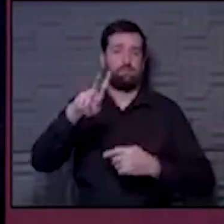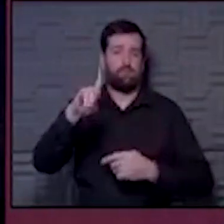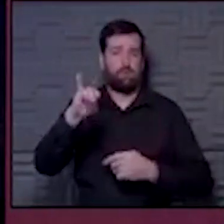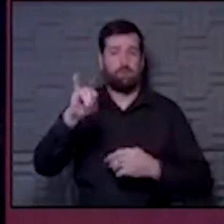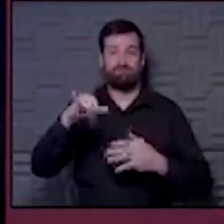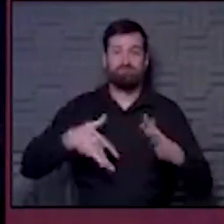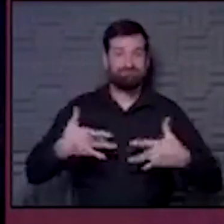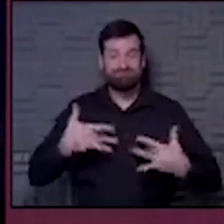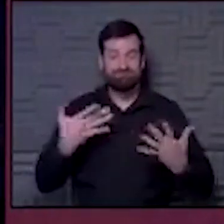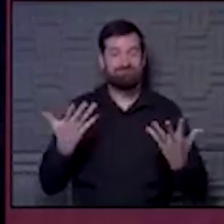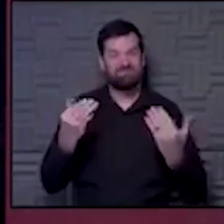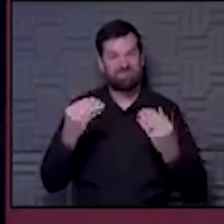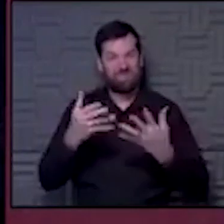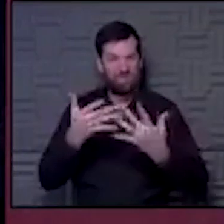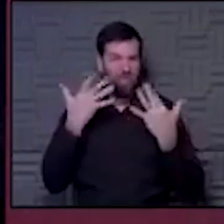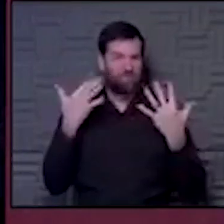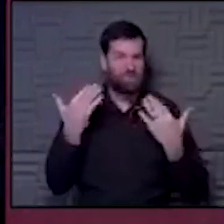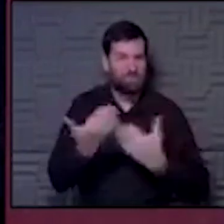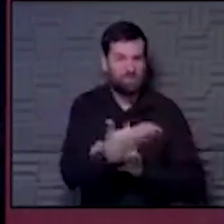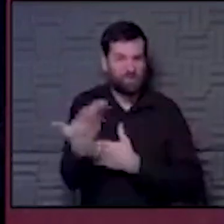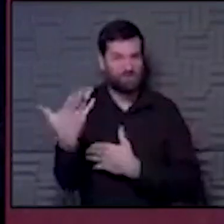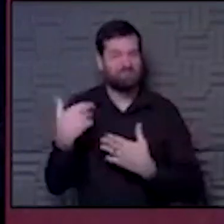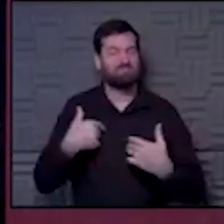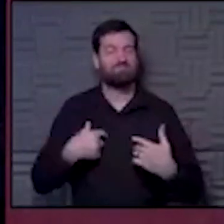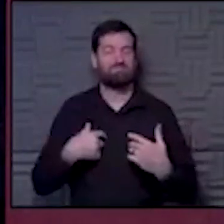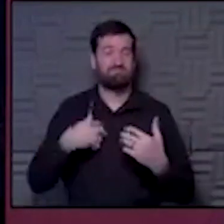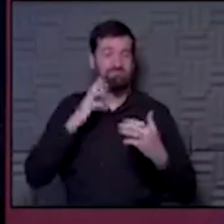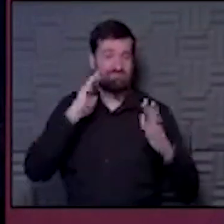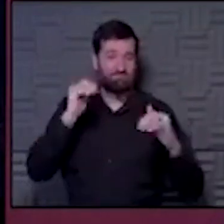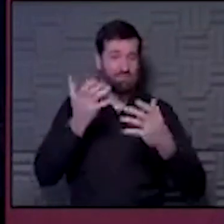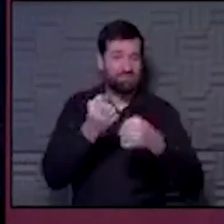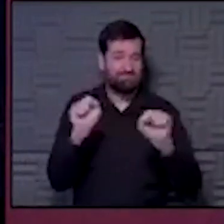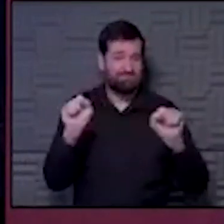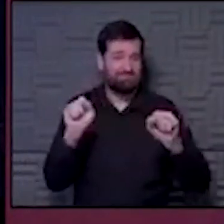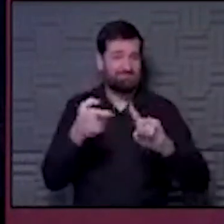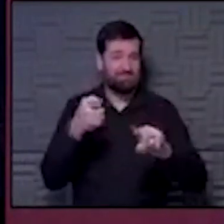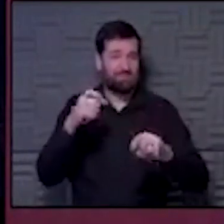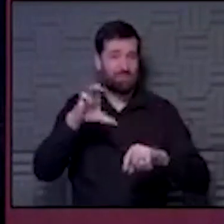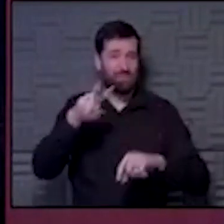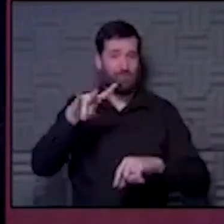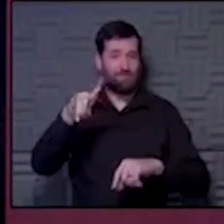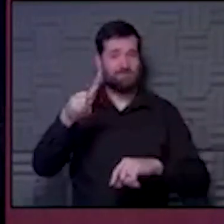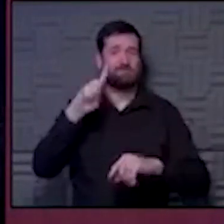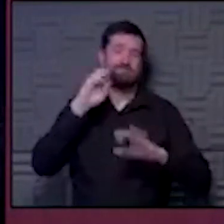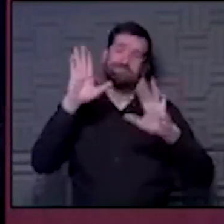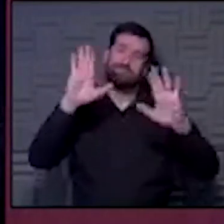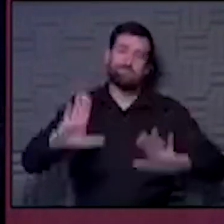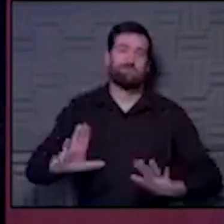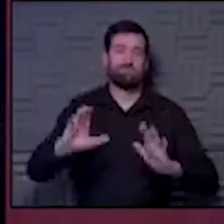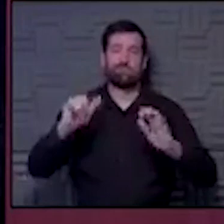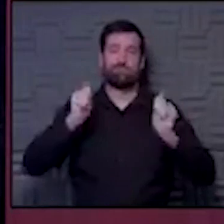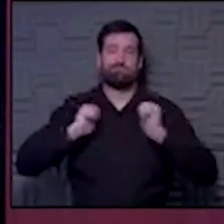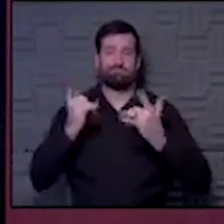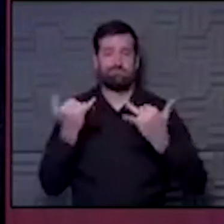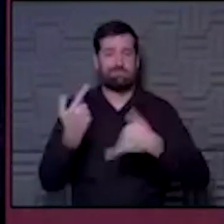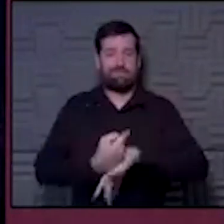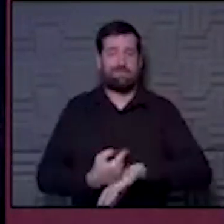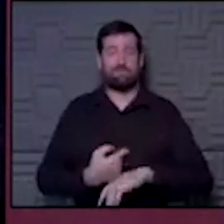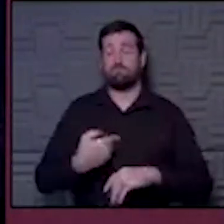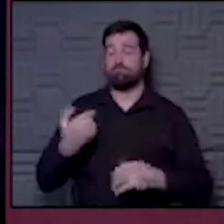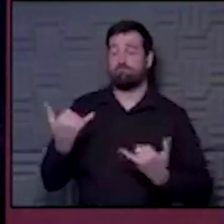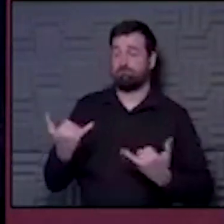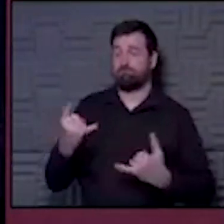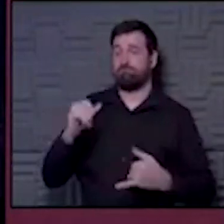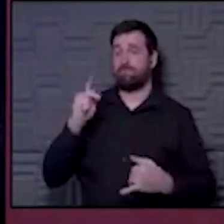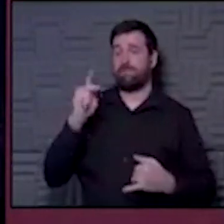cool, crisp morning. Hoping that you're doing well and staying safe from COVID. We have a great broadcast ready for you this morning. We are joined today